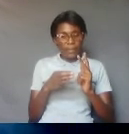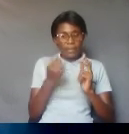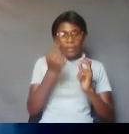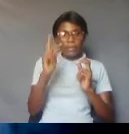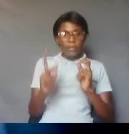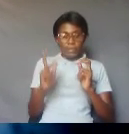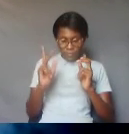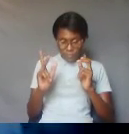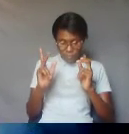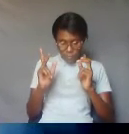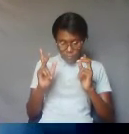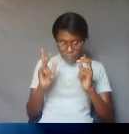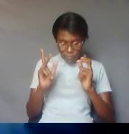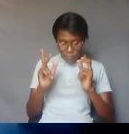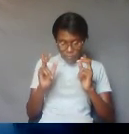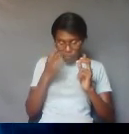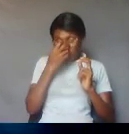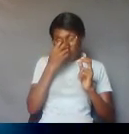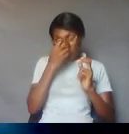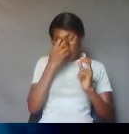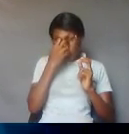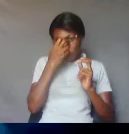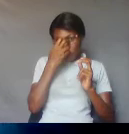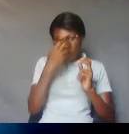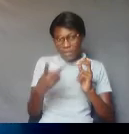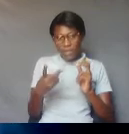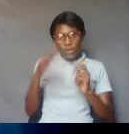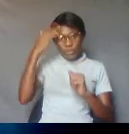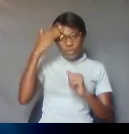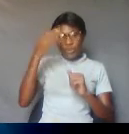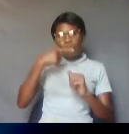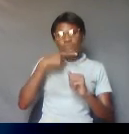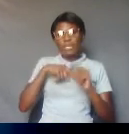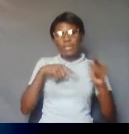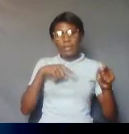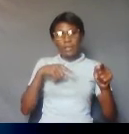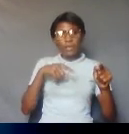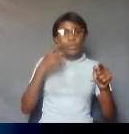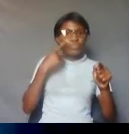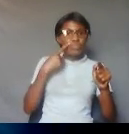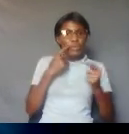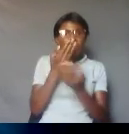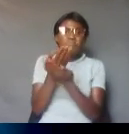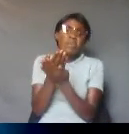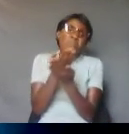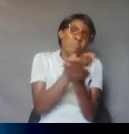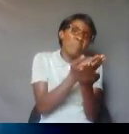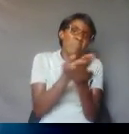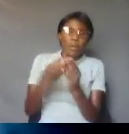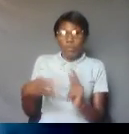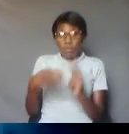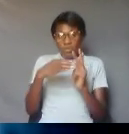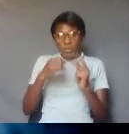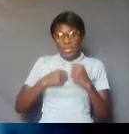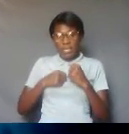him begging, we've seen him in our community. So as people with albinism, as people with disability,